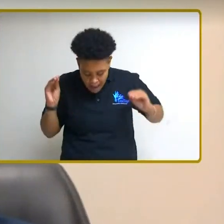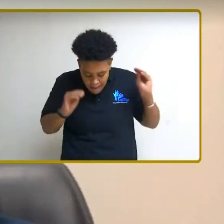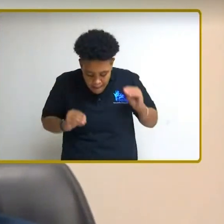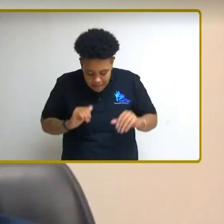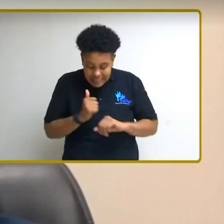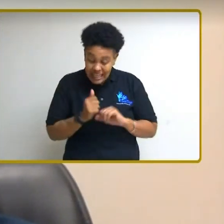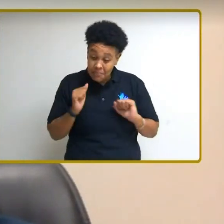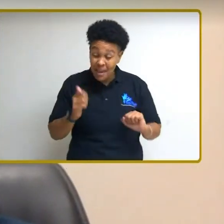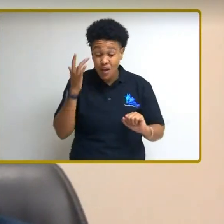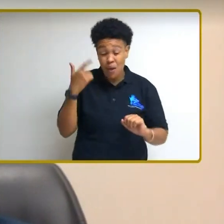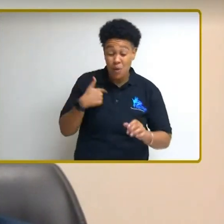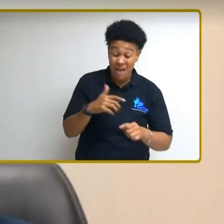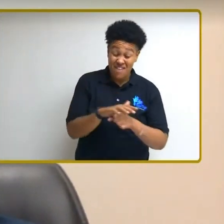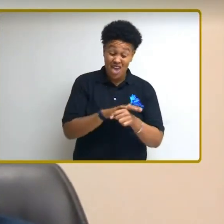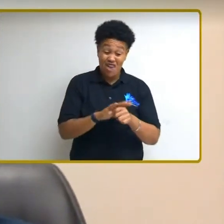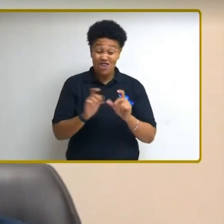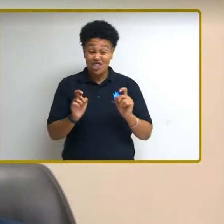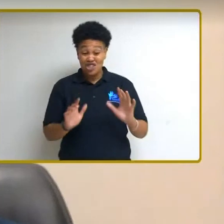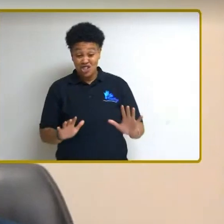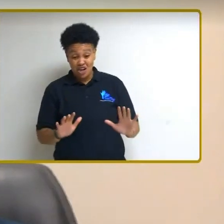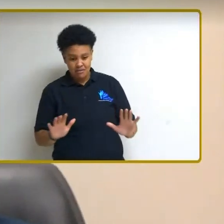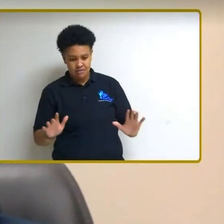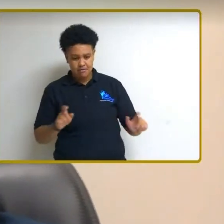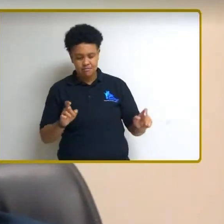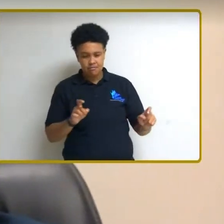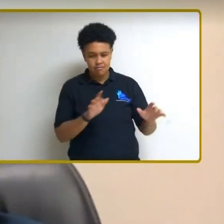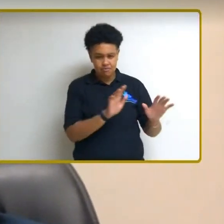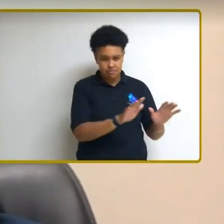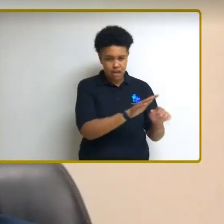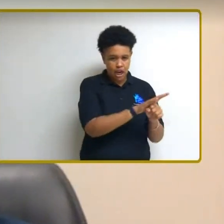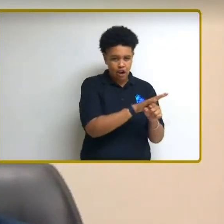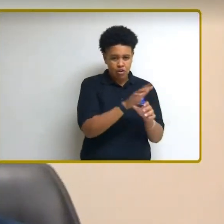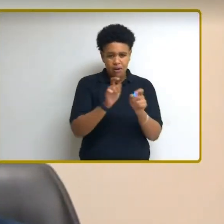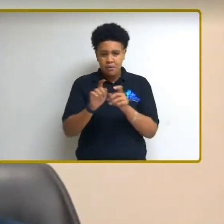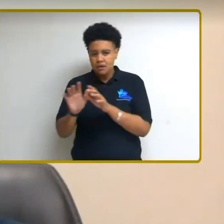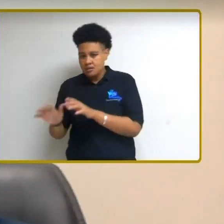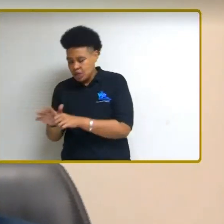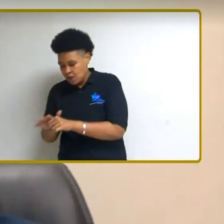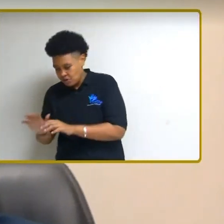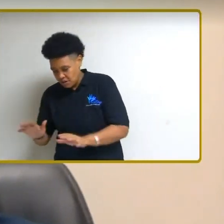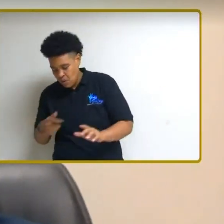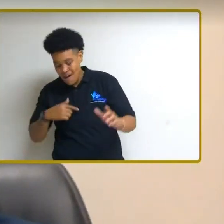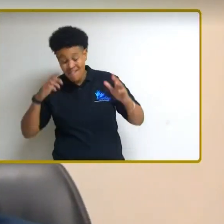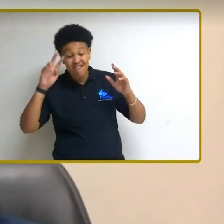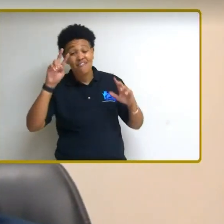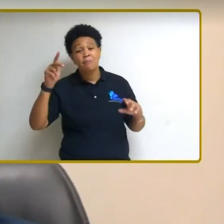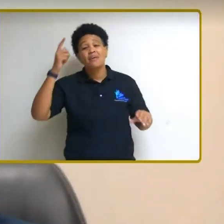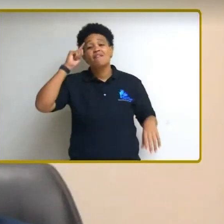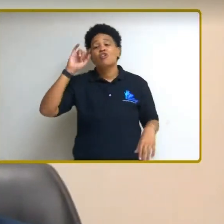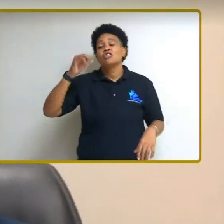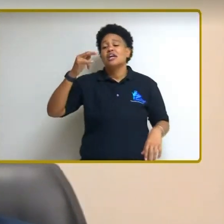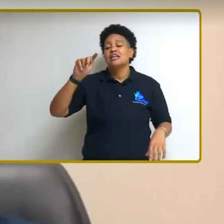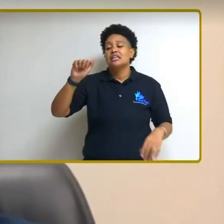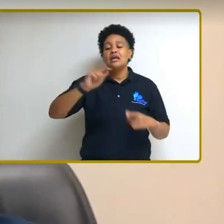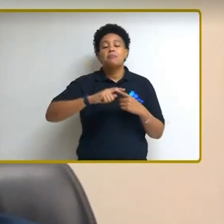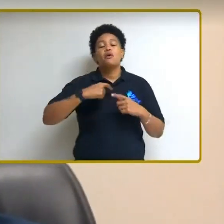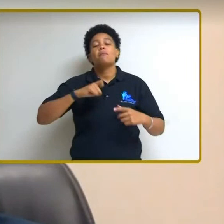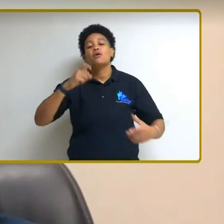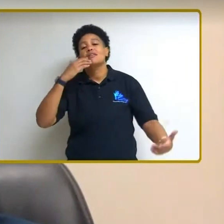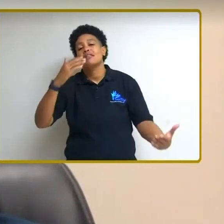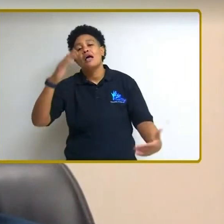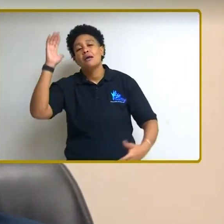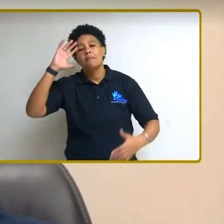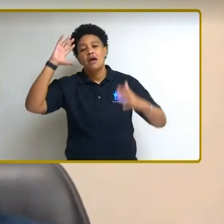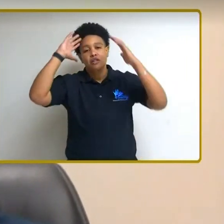have area chairs, we have vice presidents of JHTA, and I must thank the past